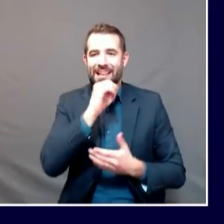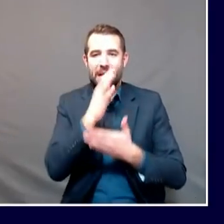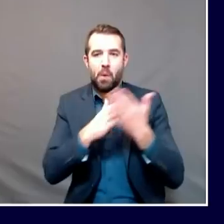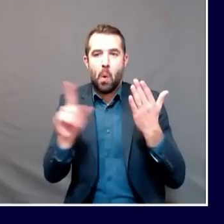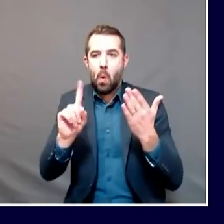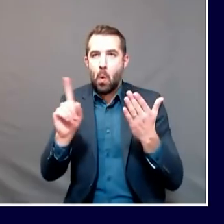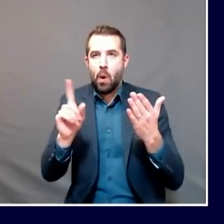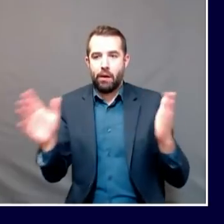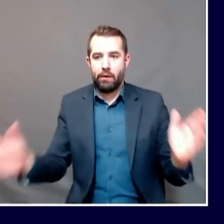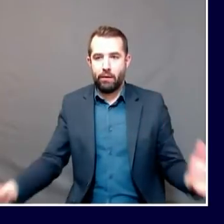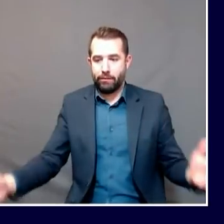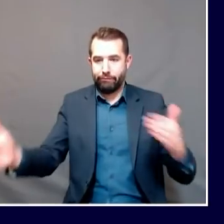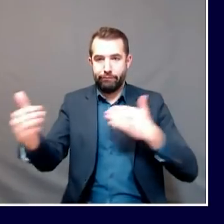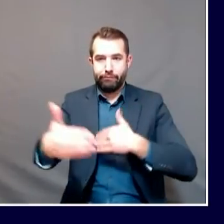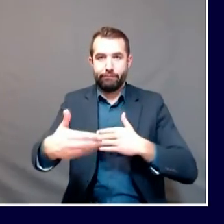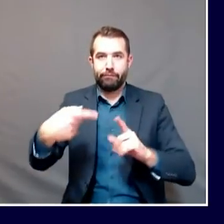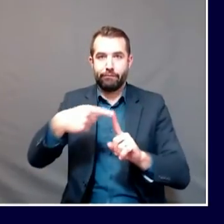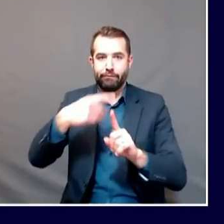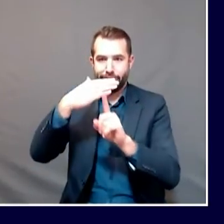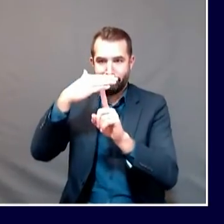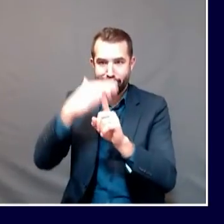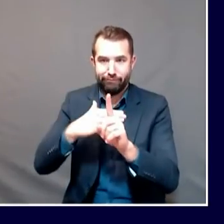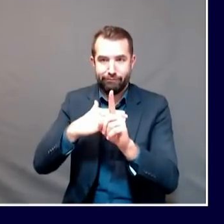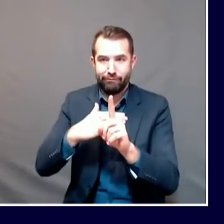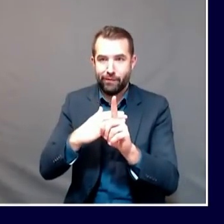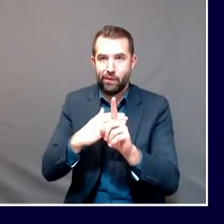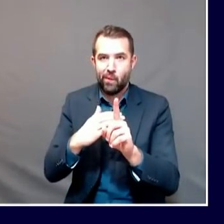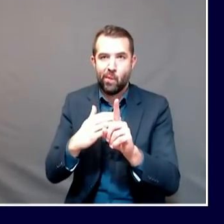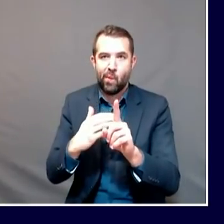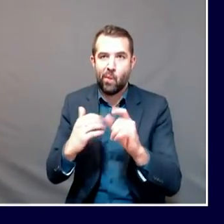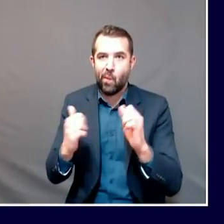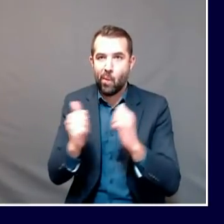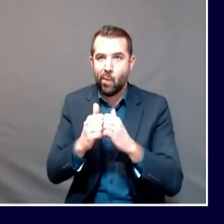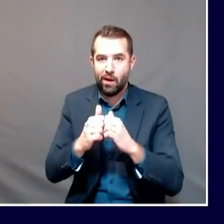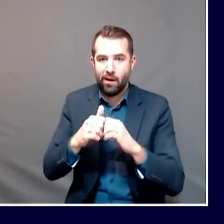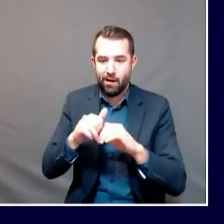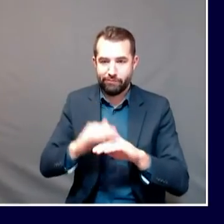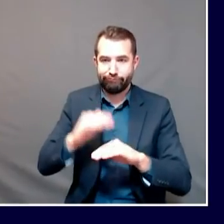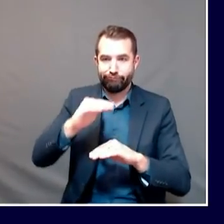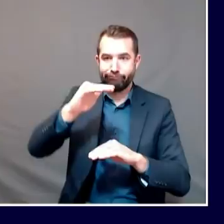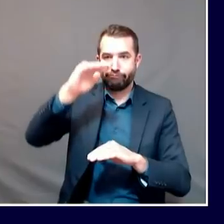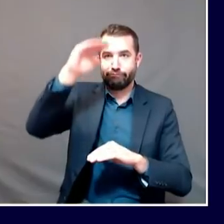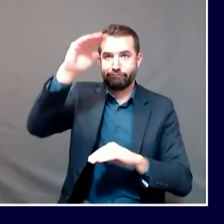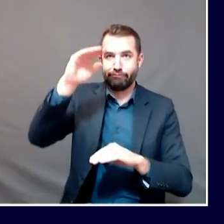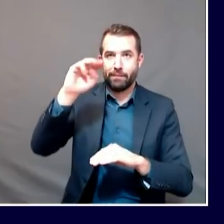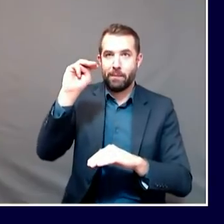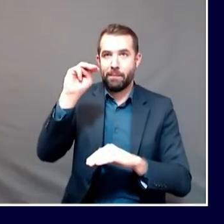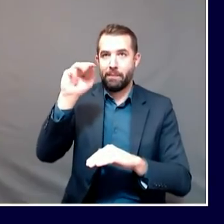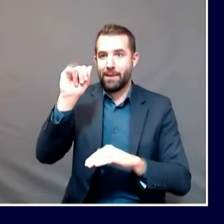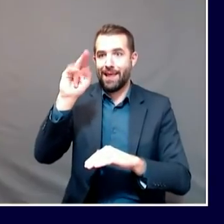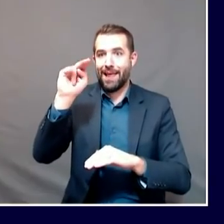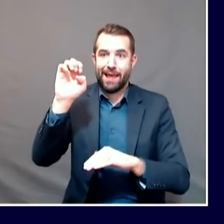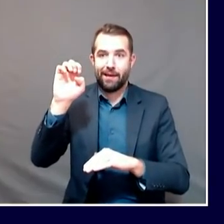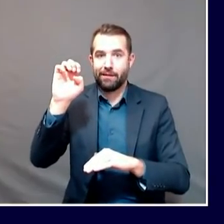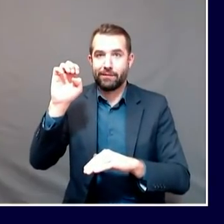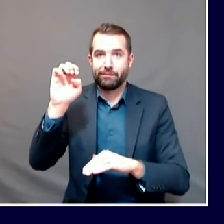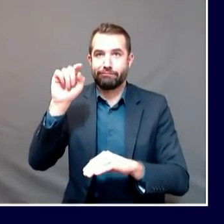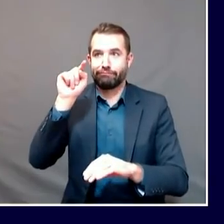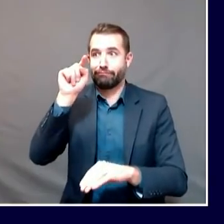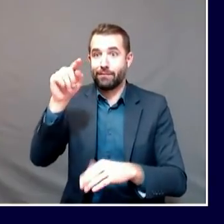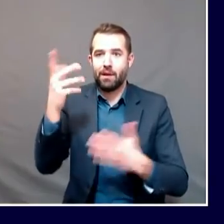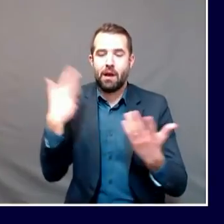that says Maine on it, but they are not sort of physically in our possession. Does that make sense? Or let me know if that doesn't add